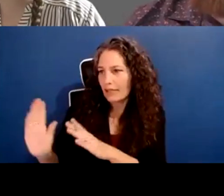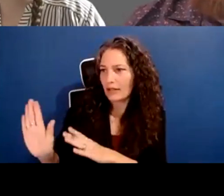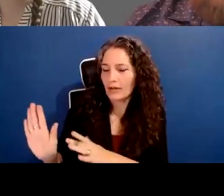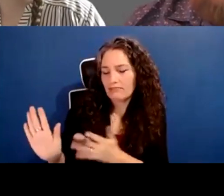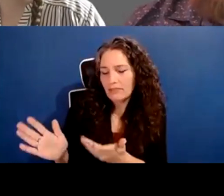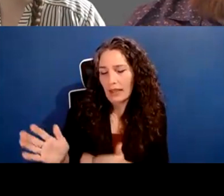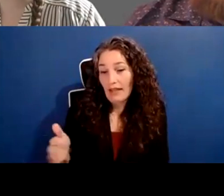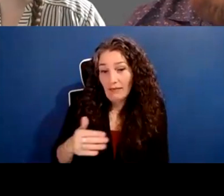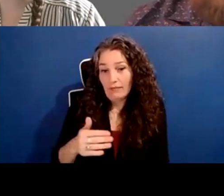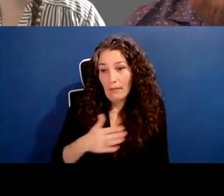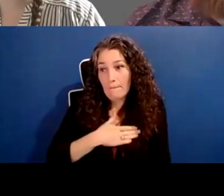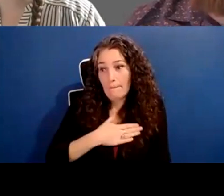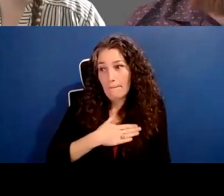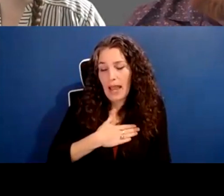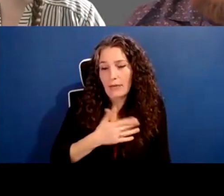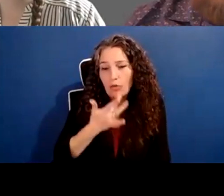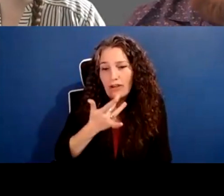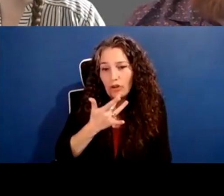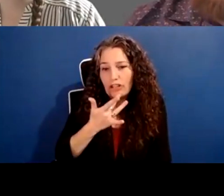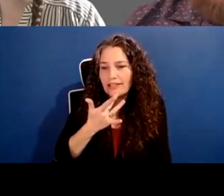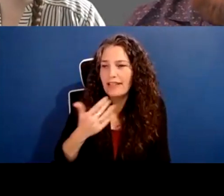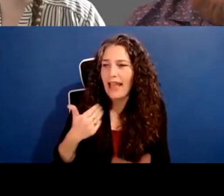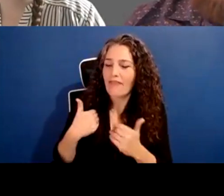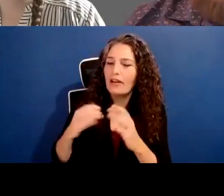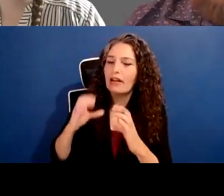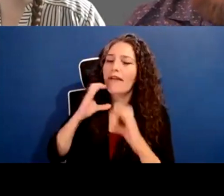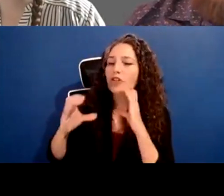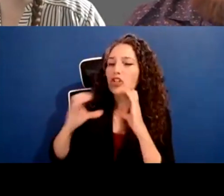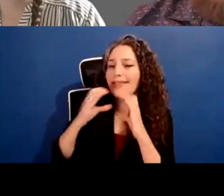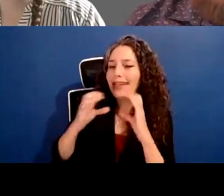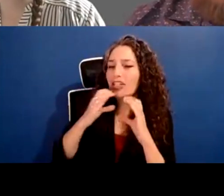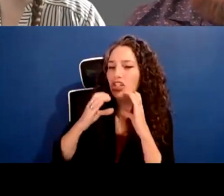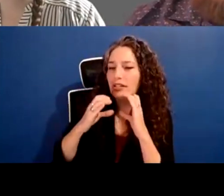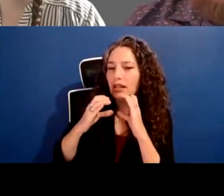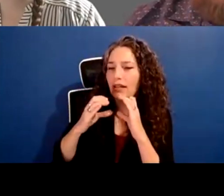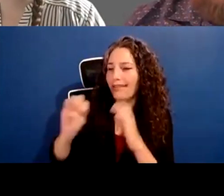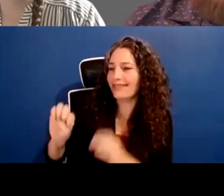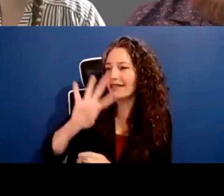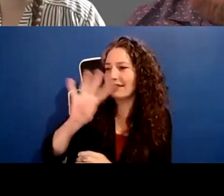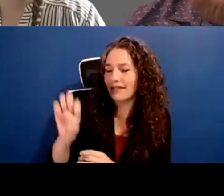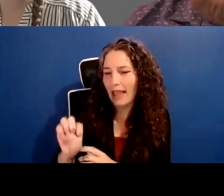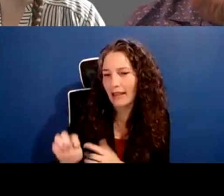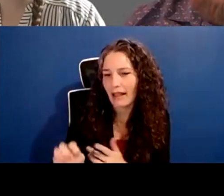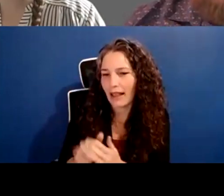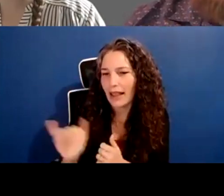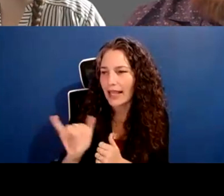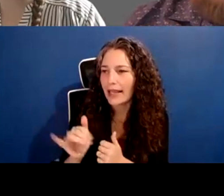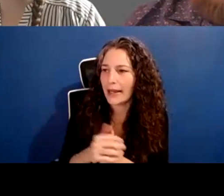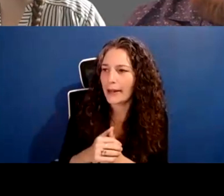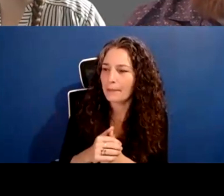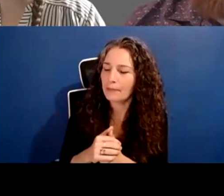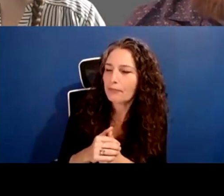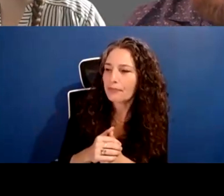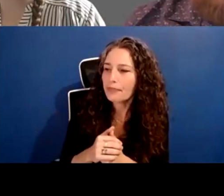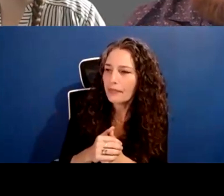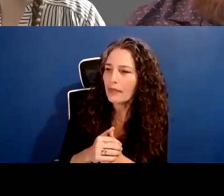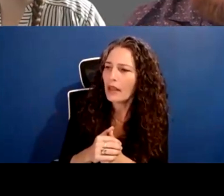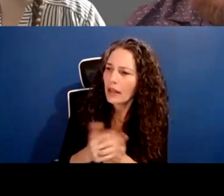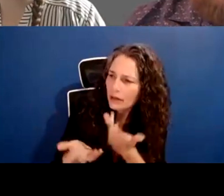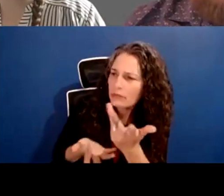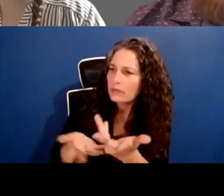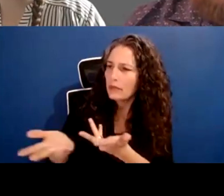something that was hard to balance of like, kind of staying on topic and stuff, but also